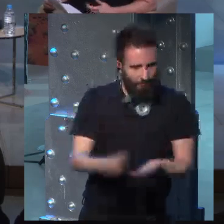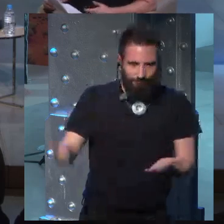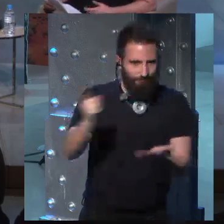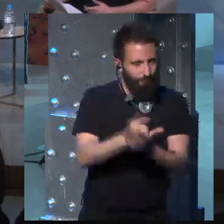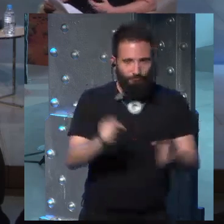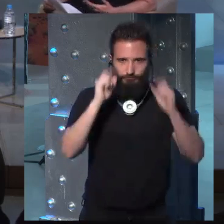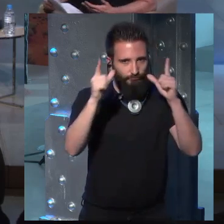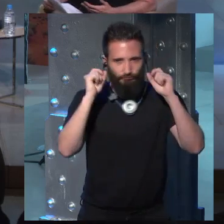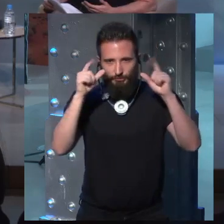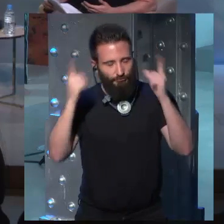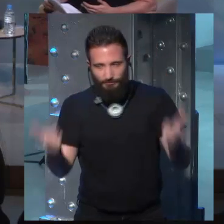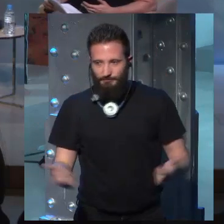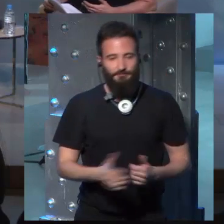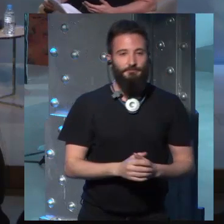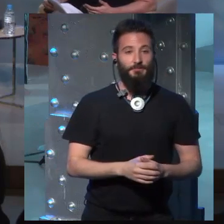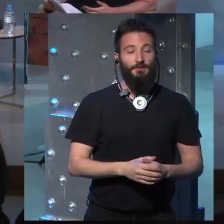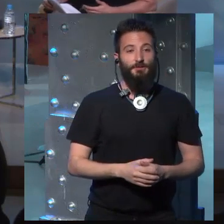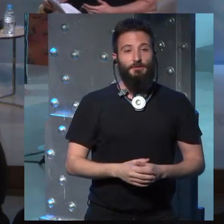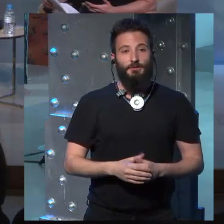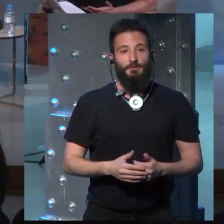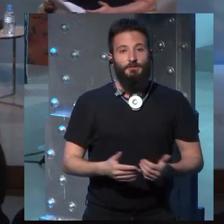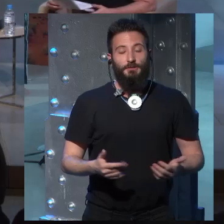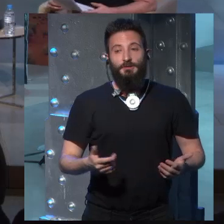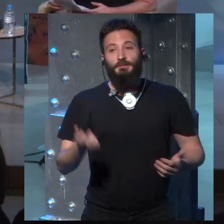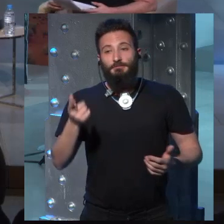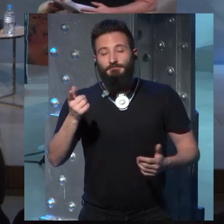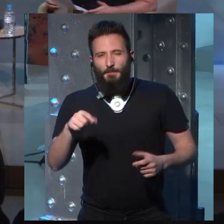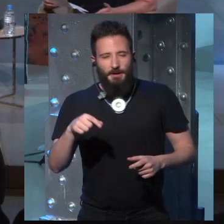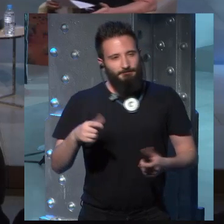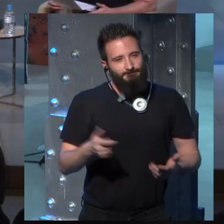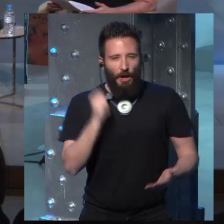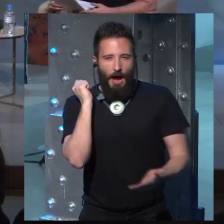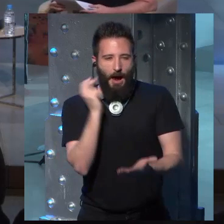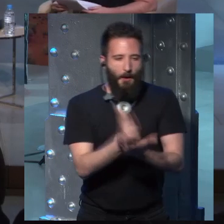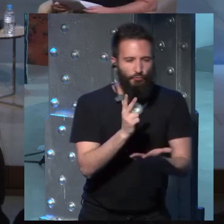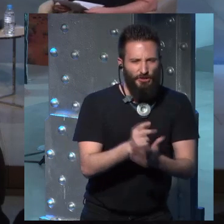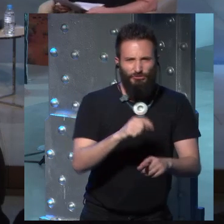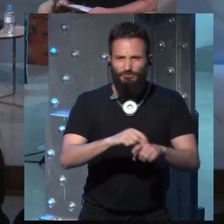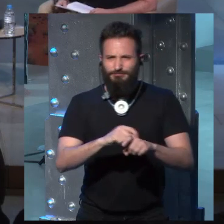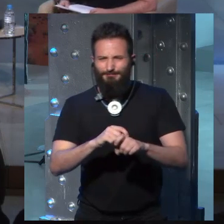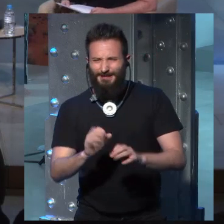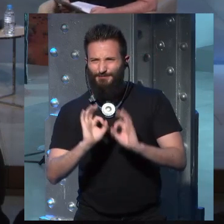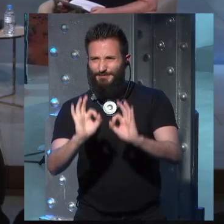that was like kind of tricky or challenging to shoot in this season 3? Please do not spoil a lot.